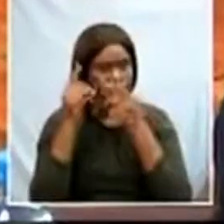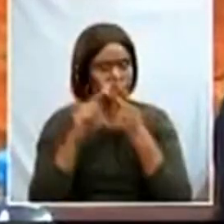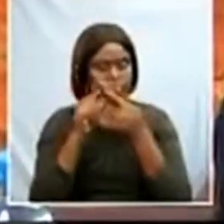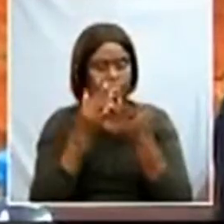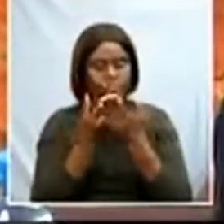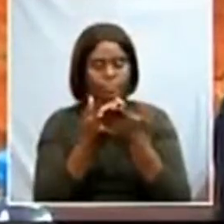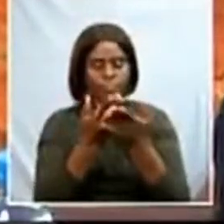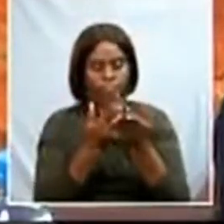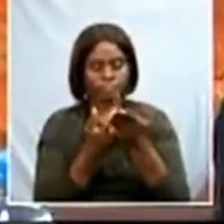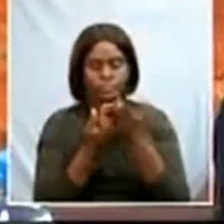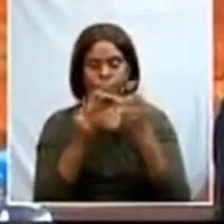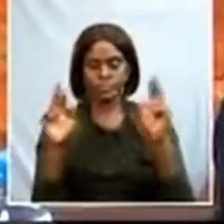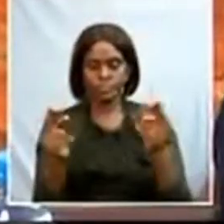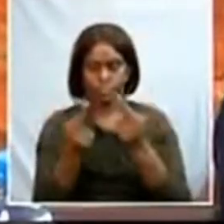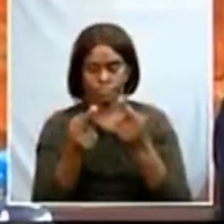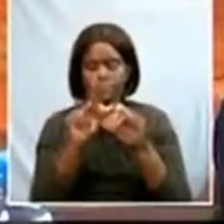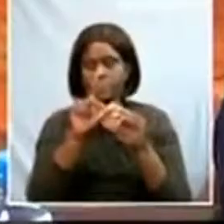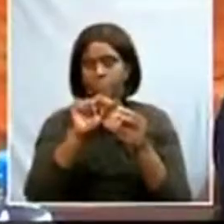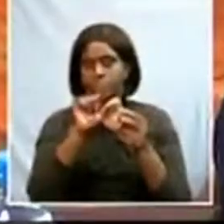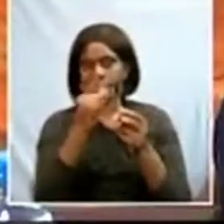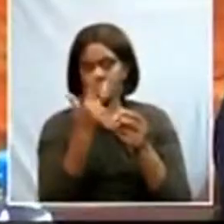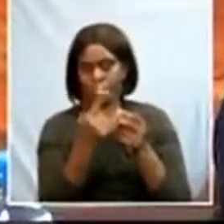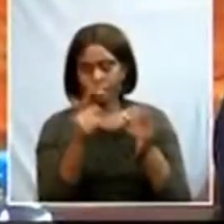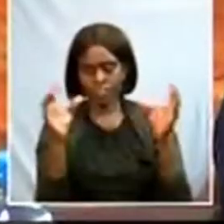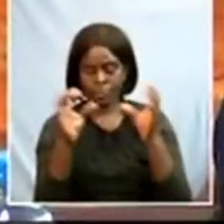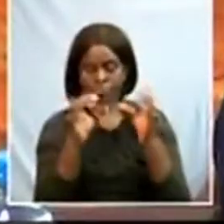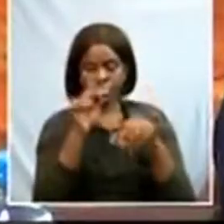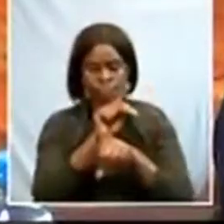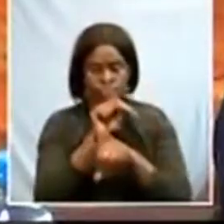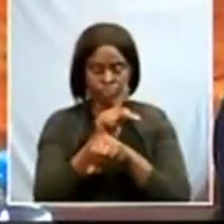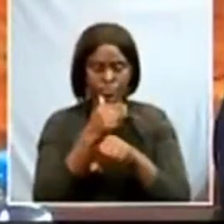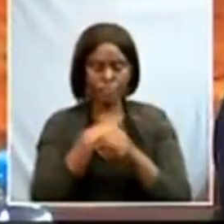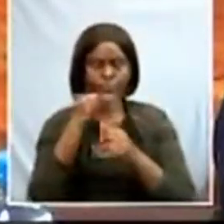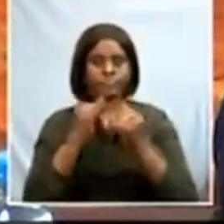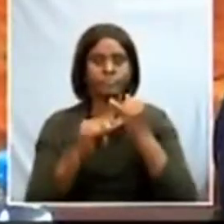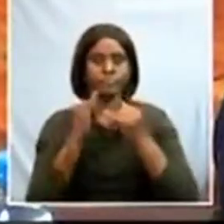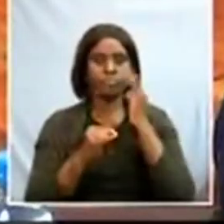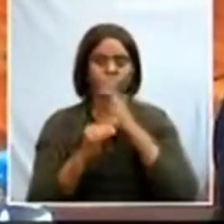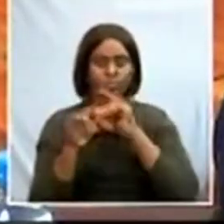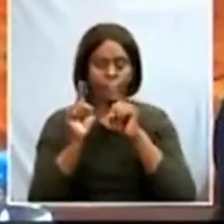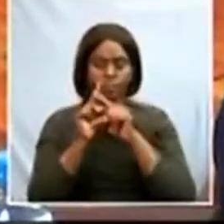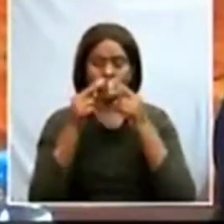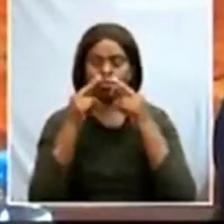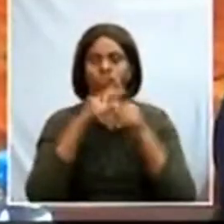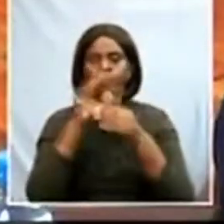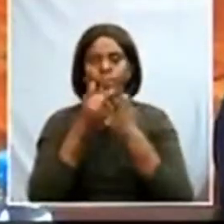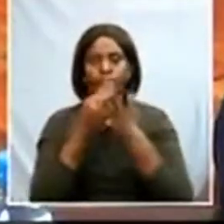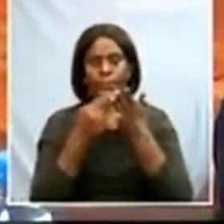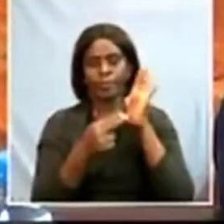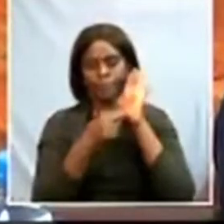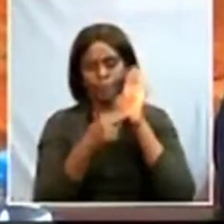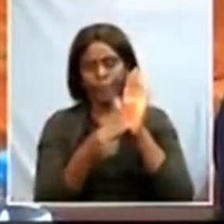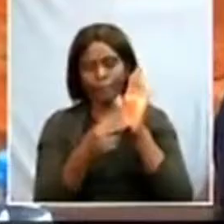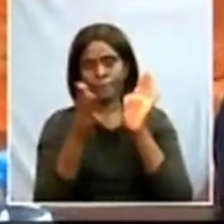submit that the reconciliation of 2023 community projects has been completed and the results are shown there, Chair, in the